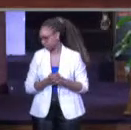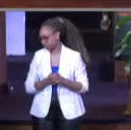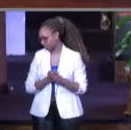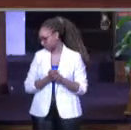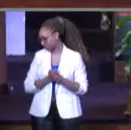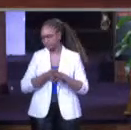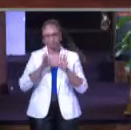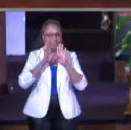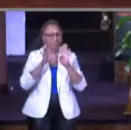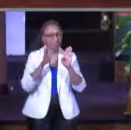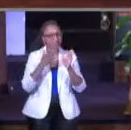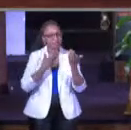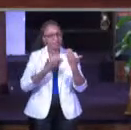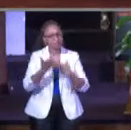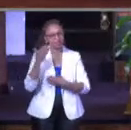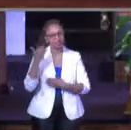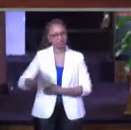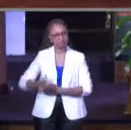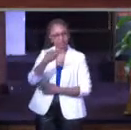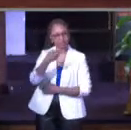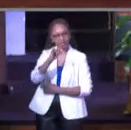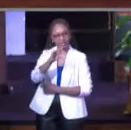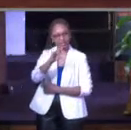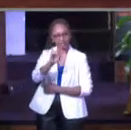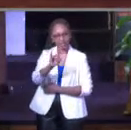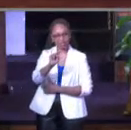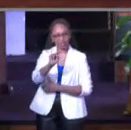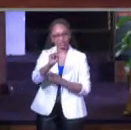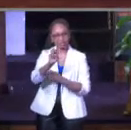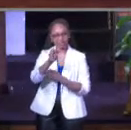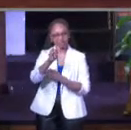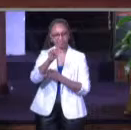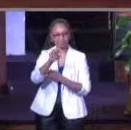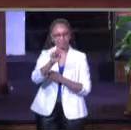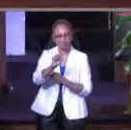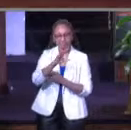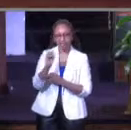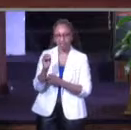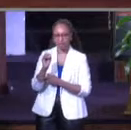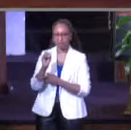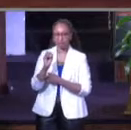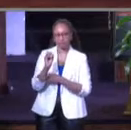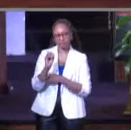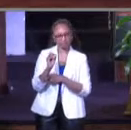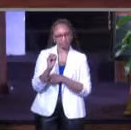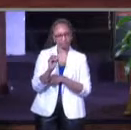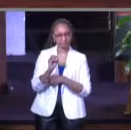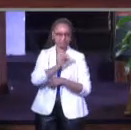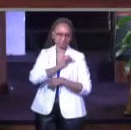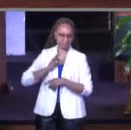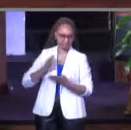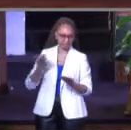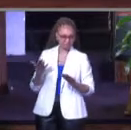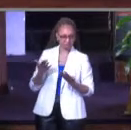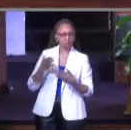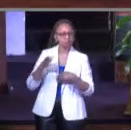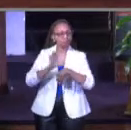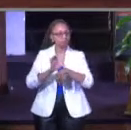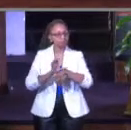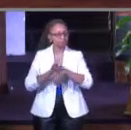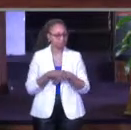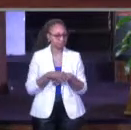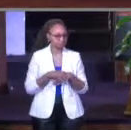Good morning, church. I'm Heidi Stevens, a member of the Steward Board in Christian Education here at Bethel AME